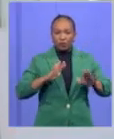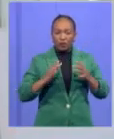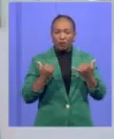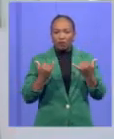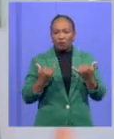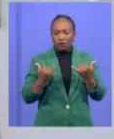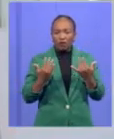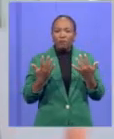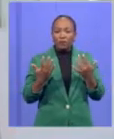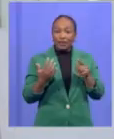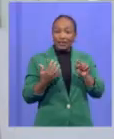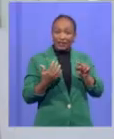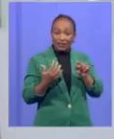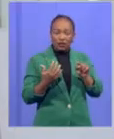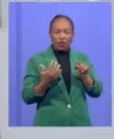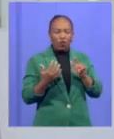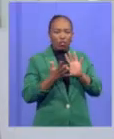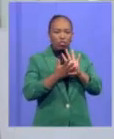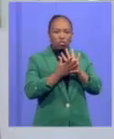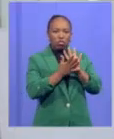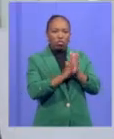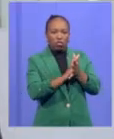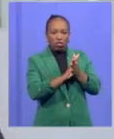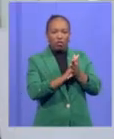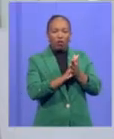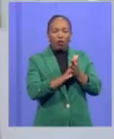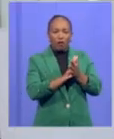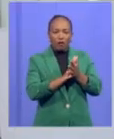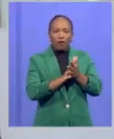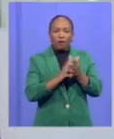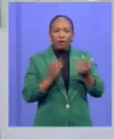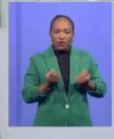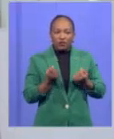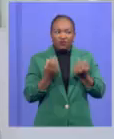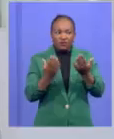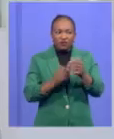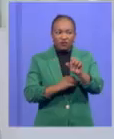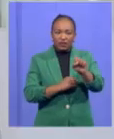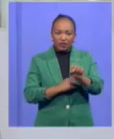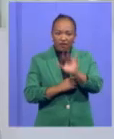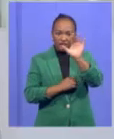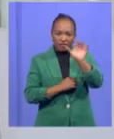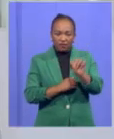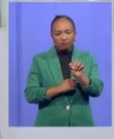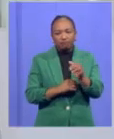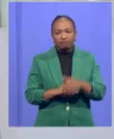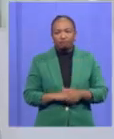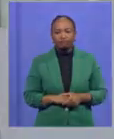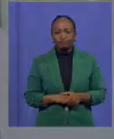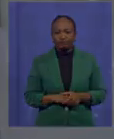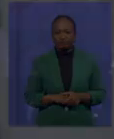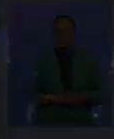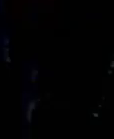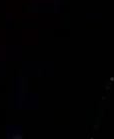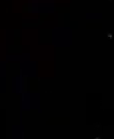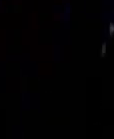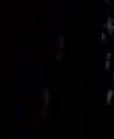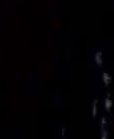in any case going to become harmful to the delivery of the services that South Africans deserve.